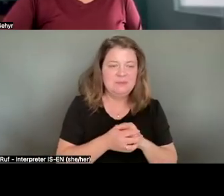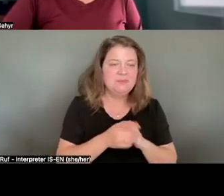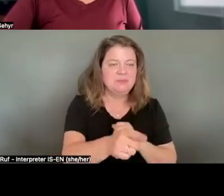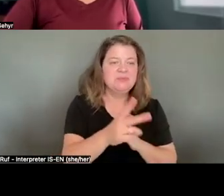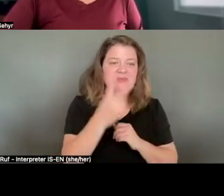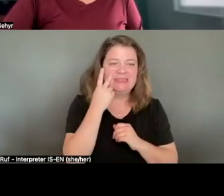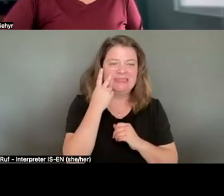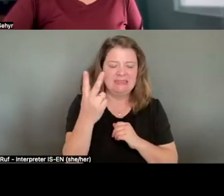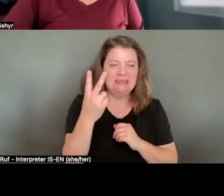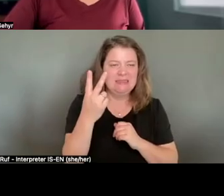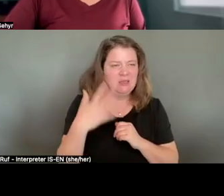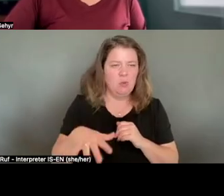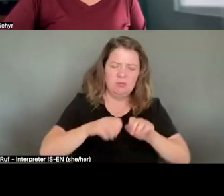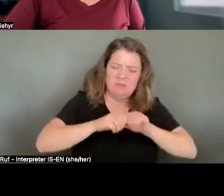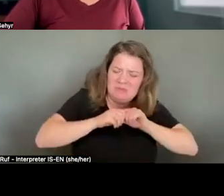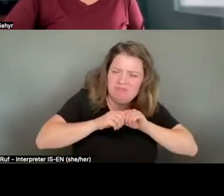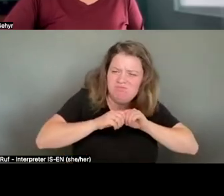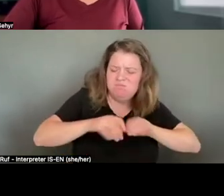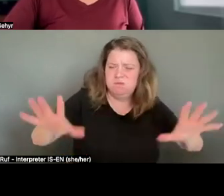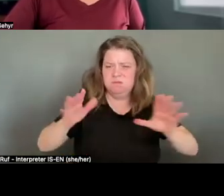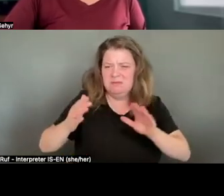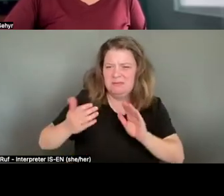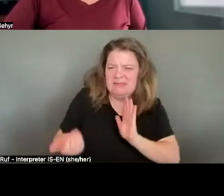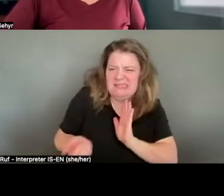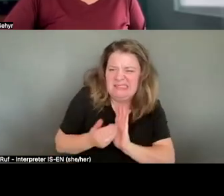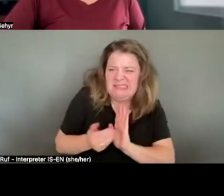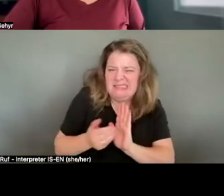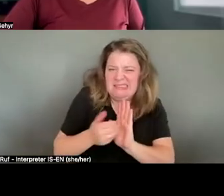most commonly associated pairs.